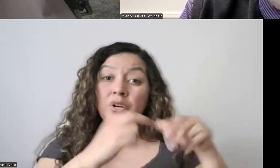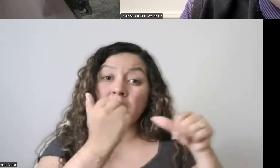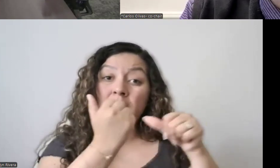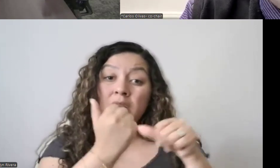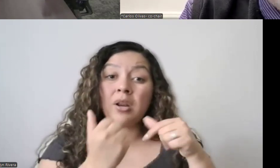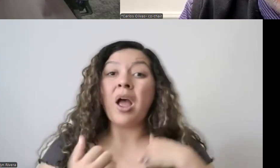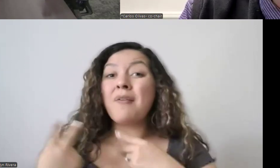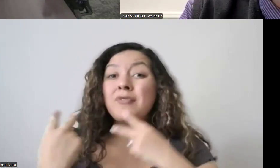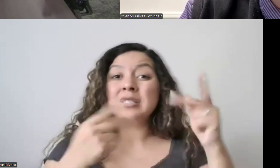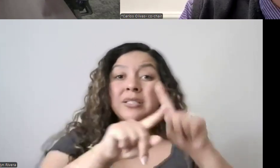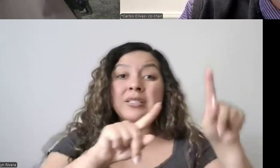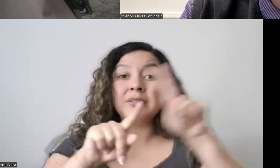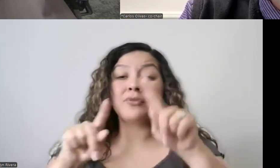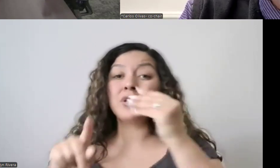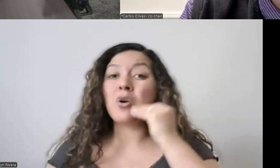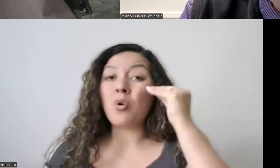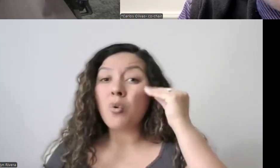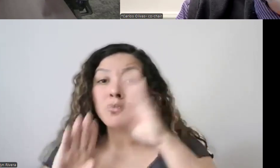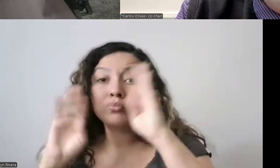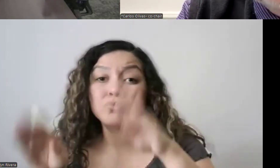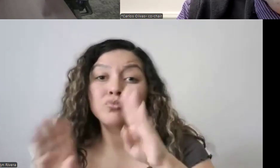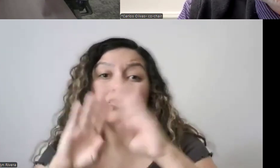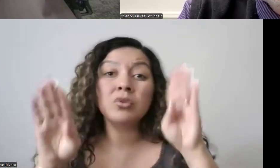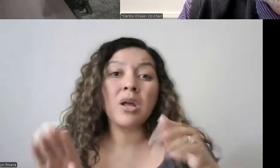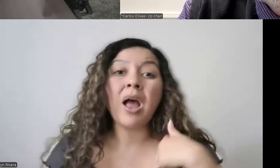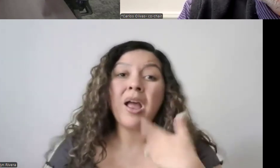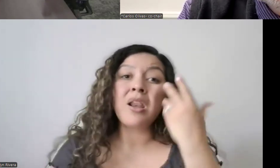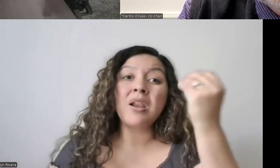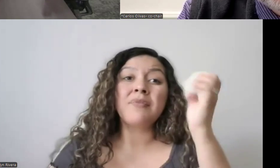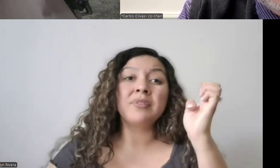homes where I left very emotional.